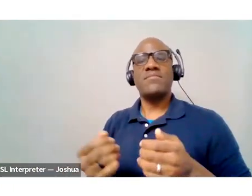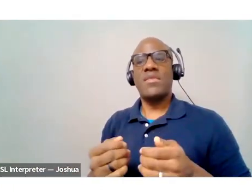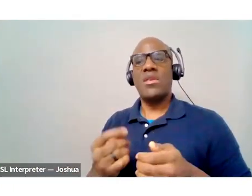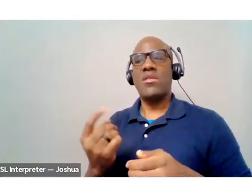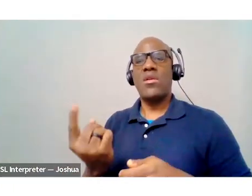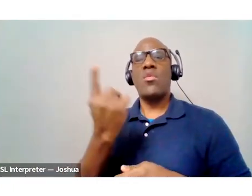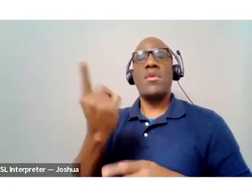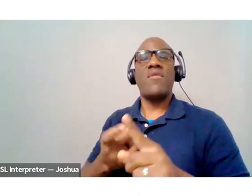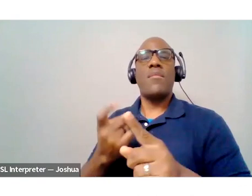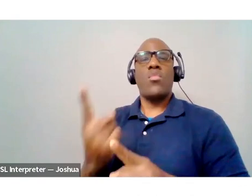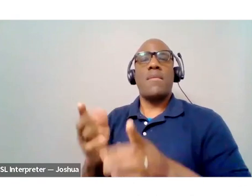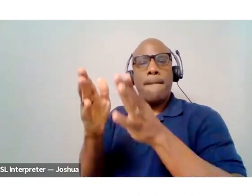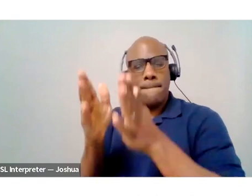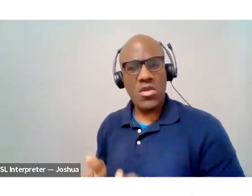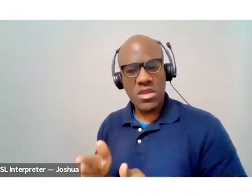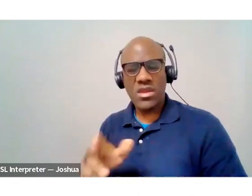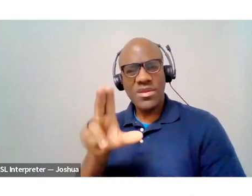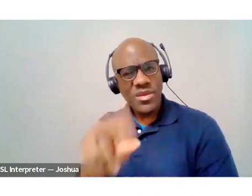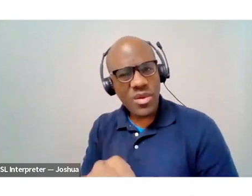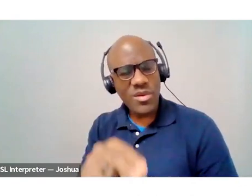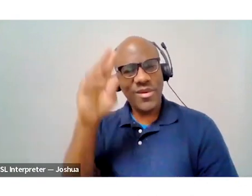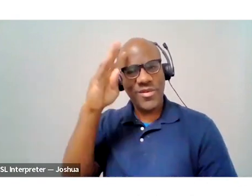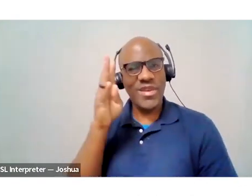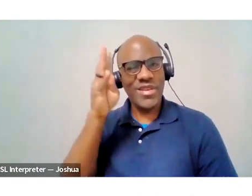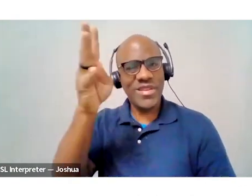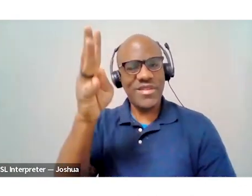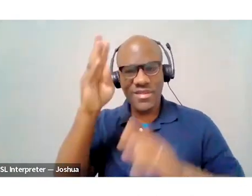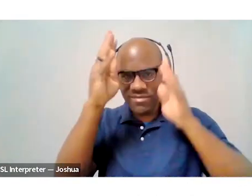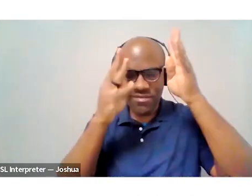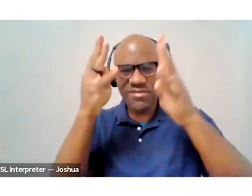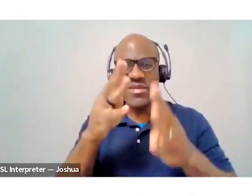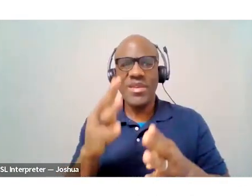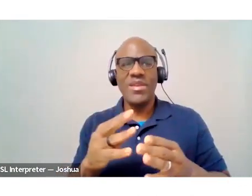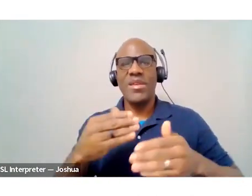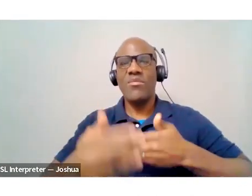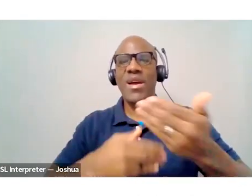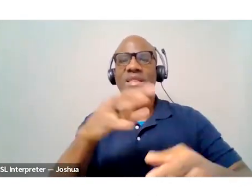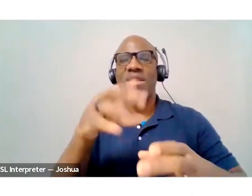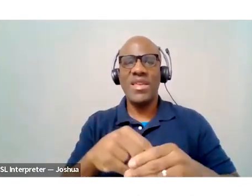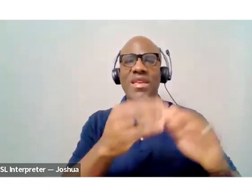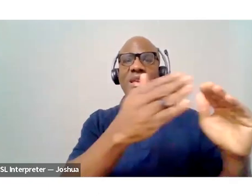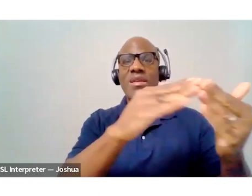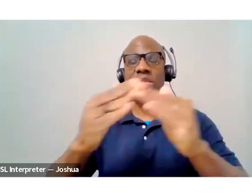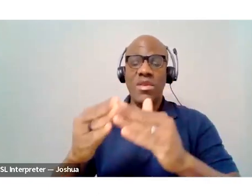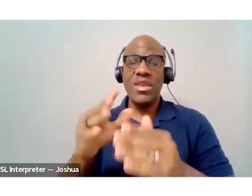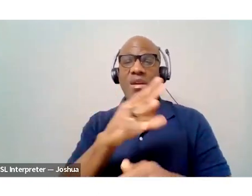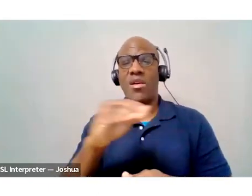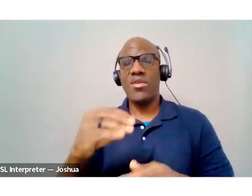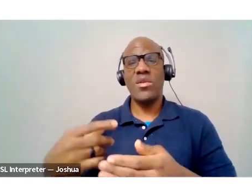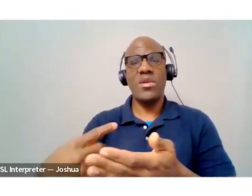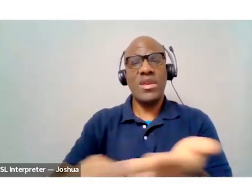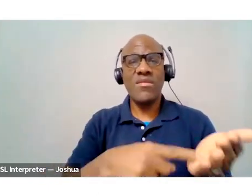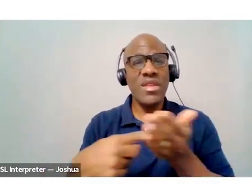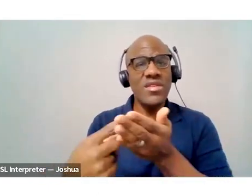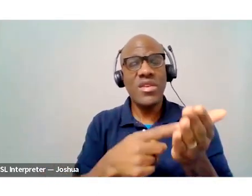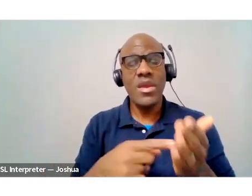being. But creativity is a process in conversation, in community. That's how I believe my greatest ideas are, not just